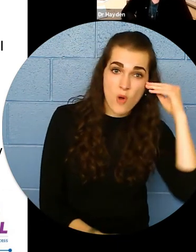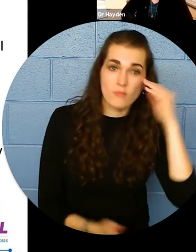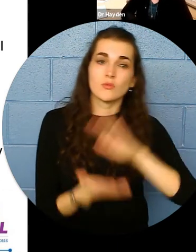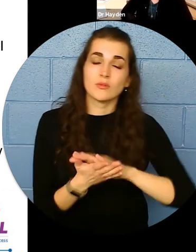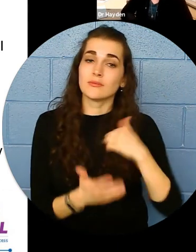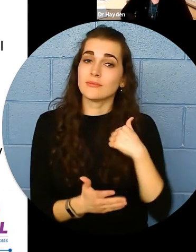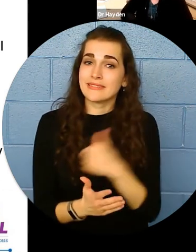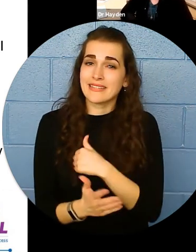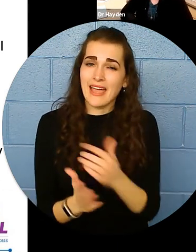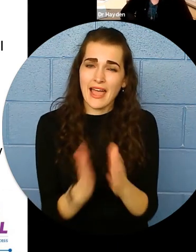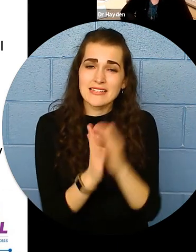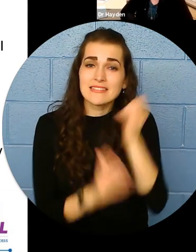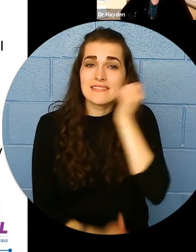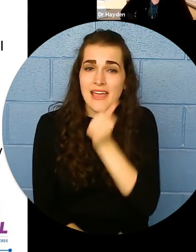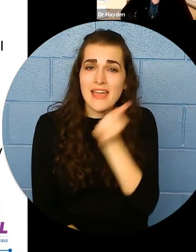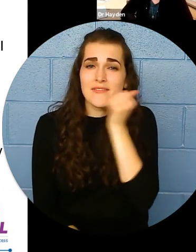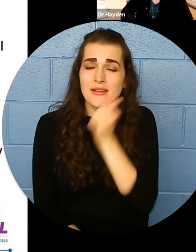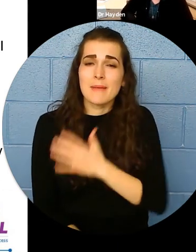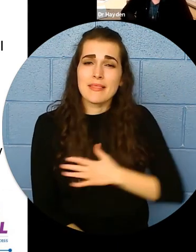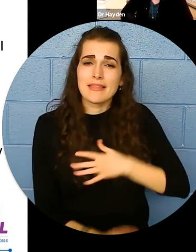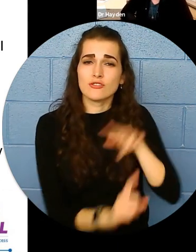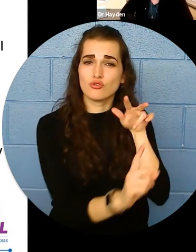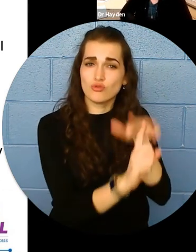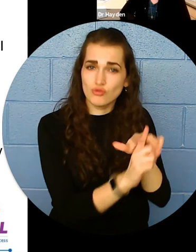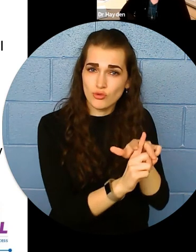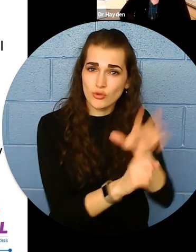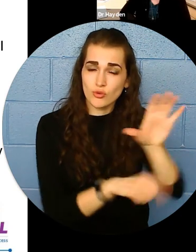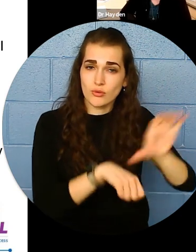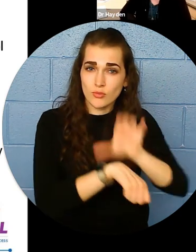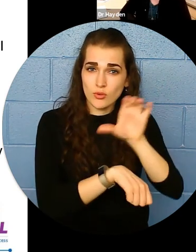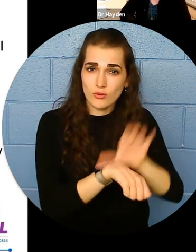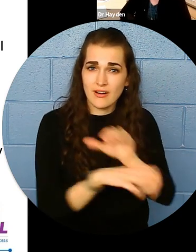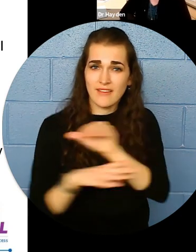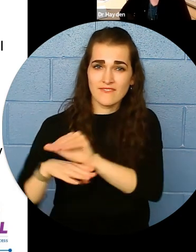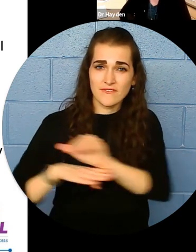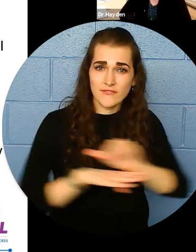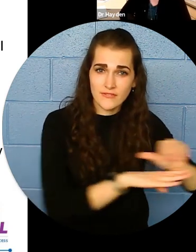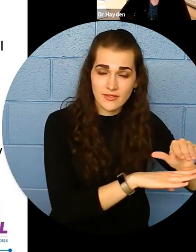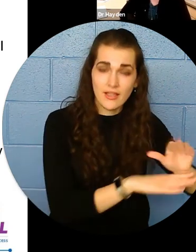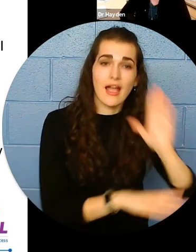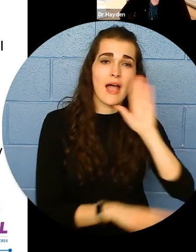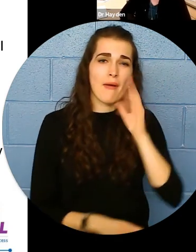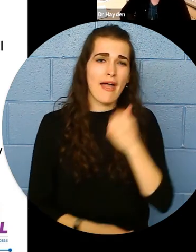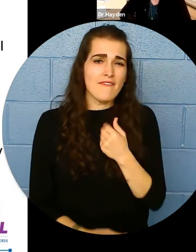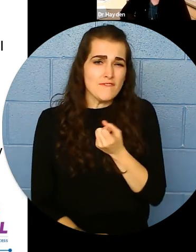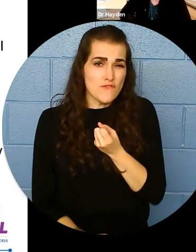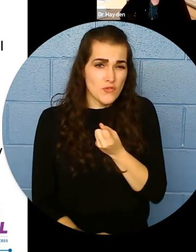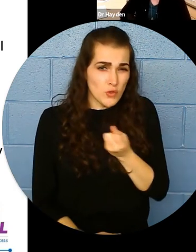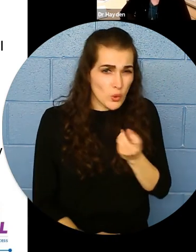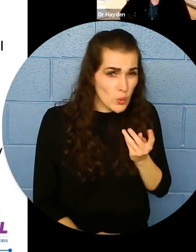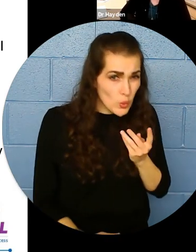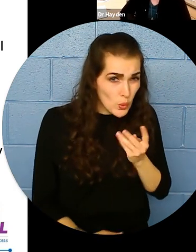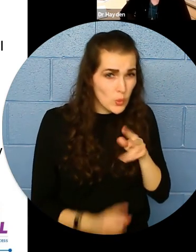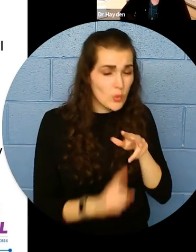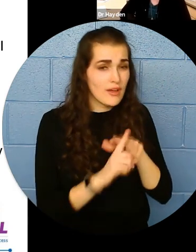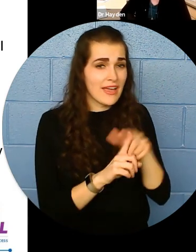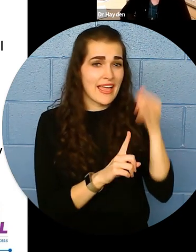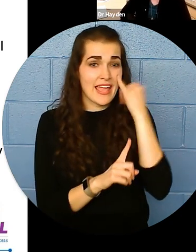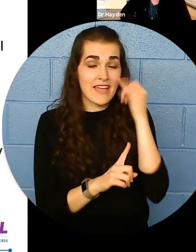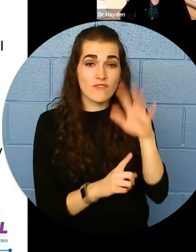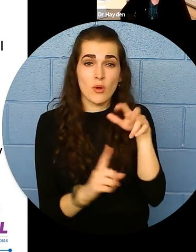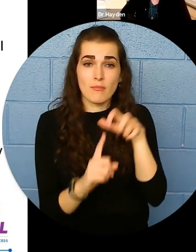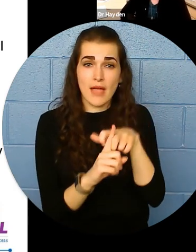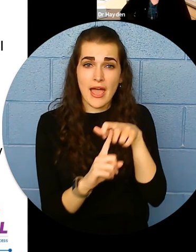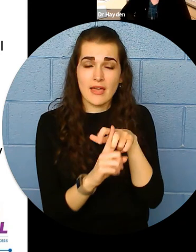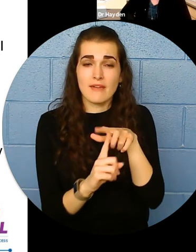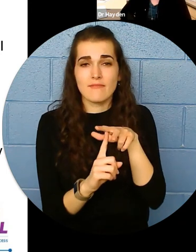are asking that you please charge the device every night. I will have a few cords here to help the students if their battery is